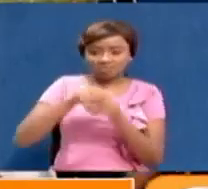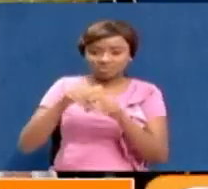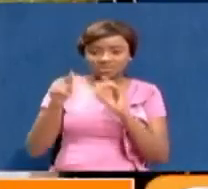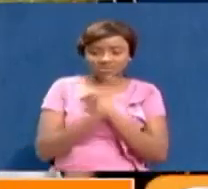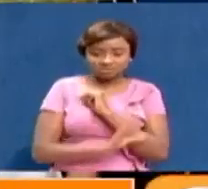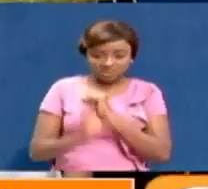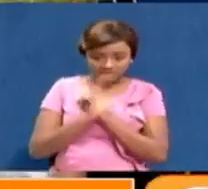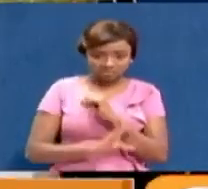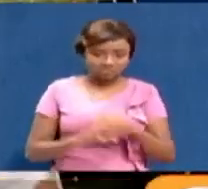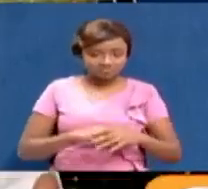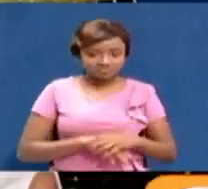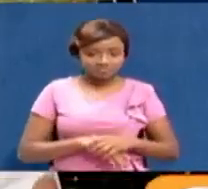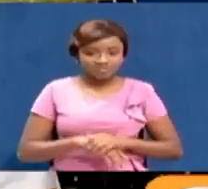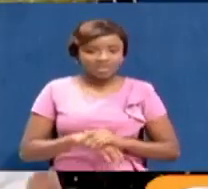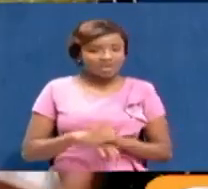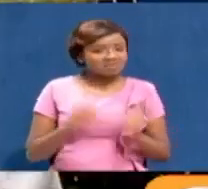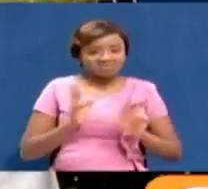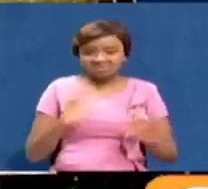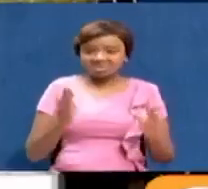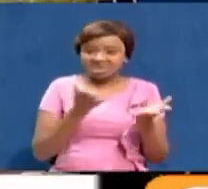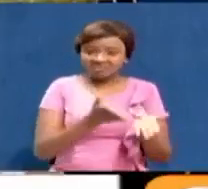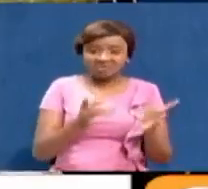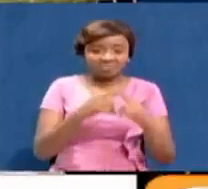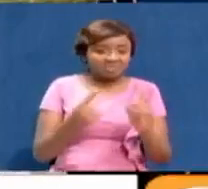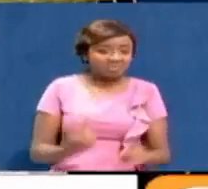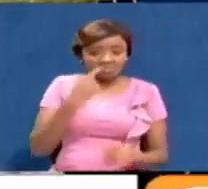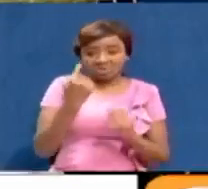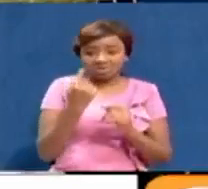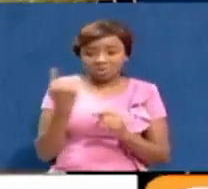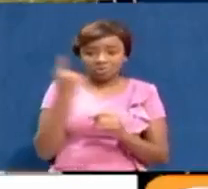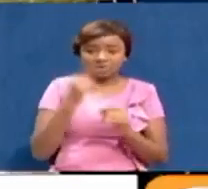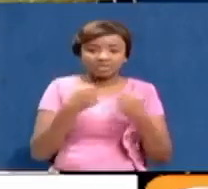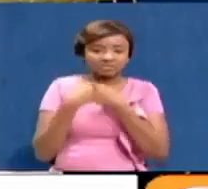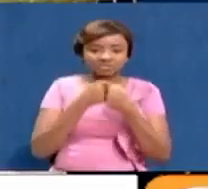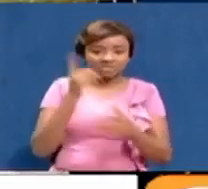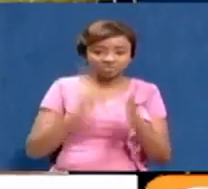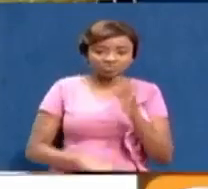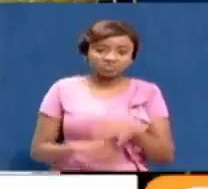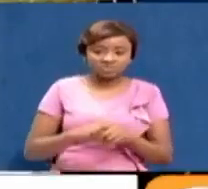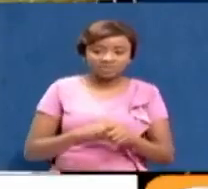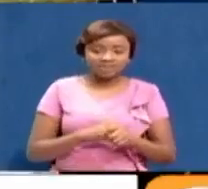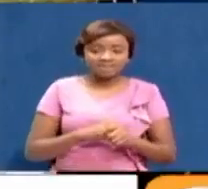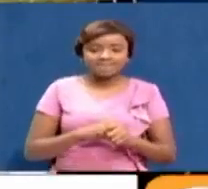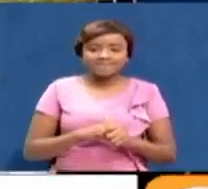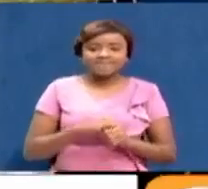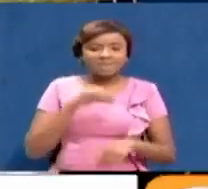country, they are available. The only challenge, for example, is KIRDI is located in Nairobi and few